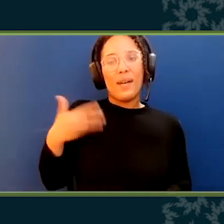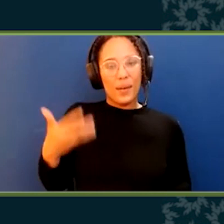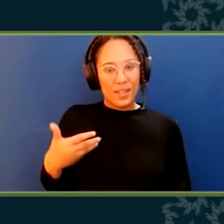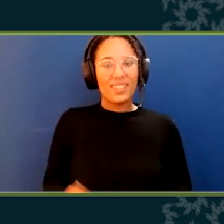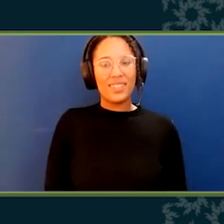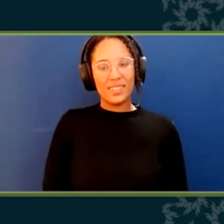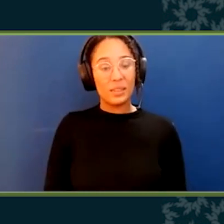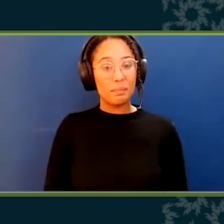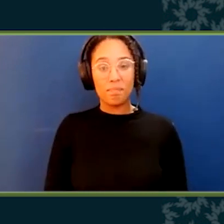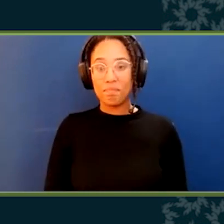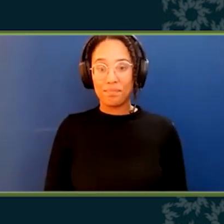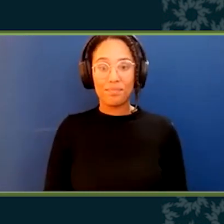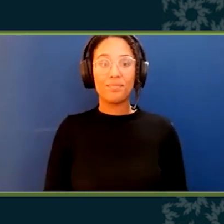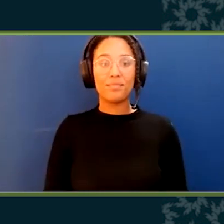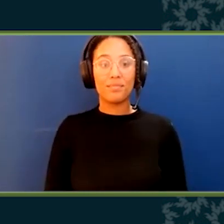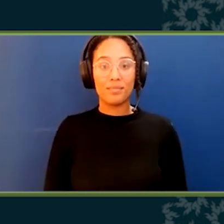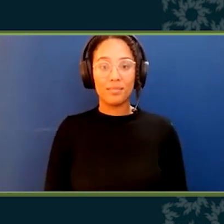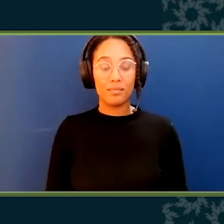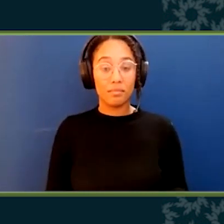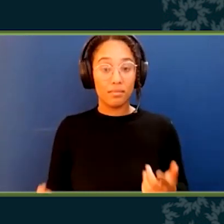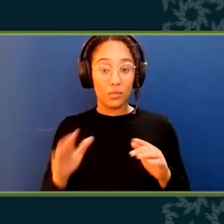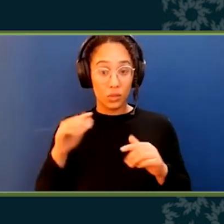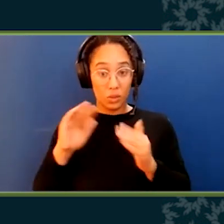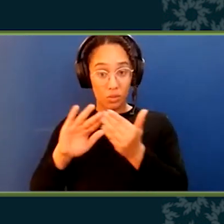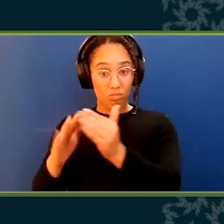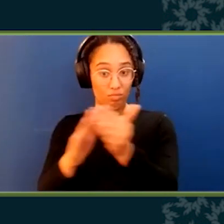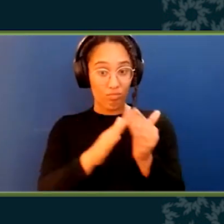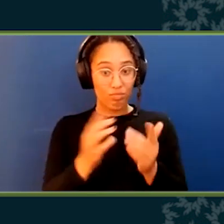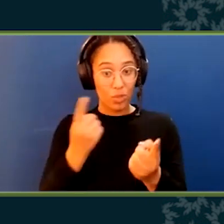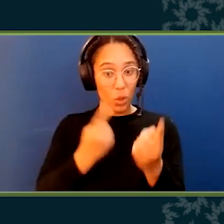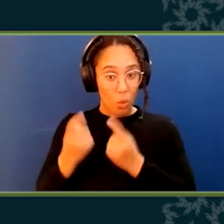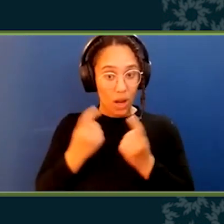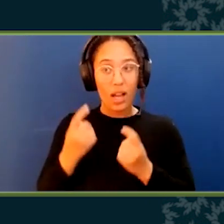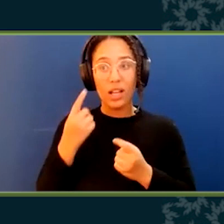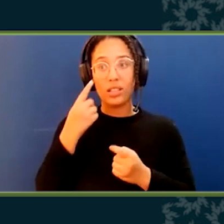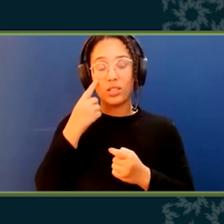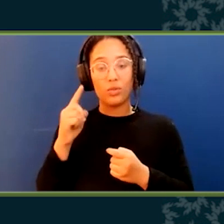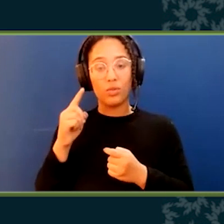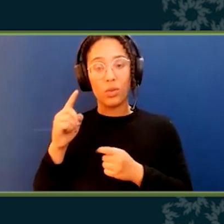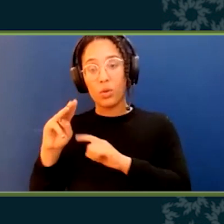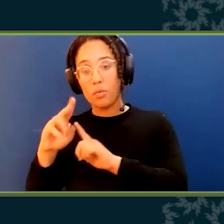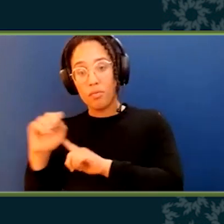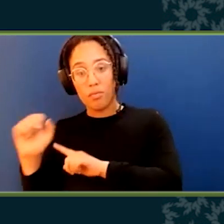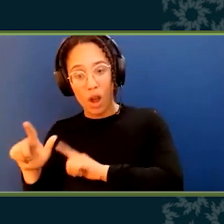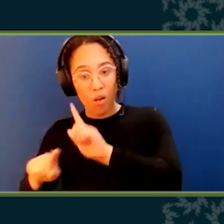Okay, any questions from our community today for Minal, Jess, or Joshua?